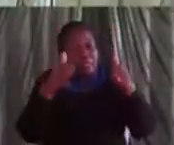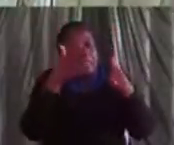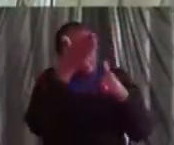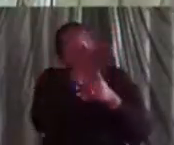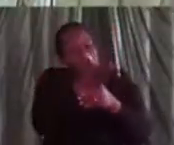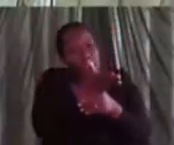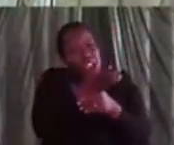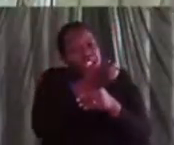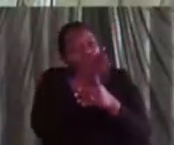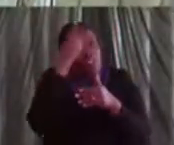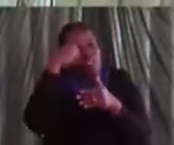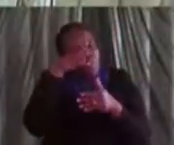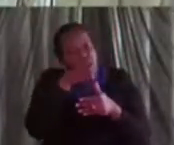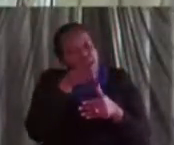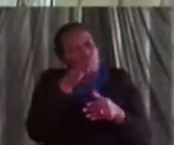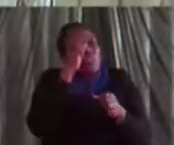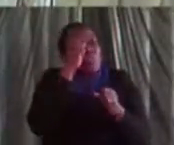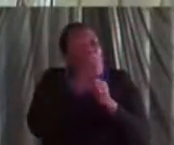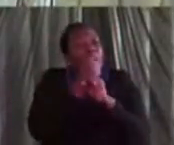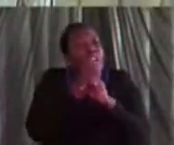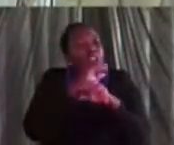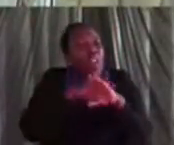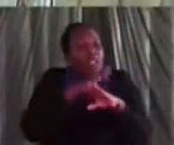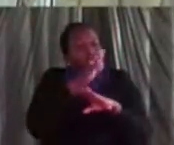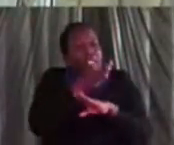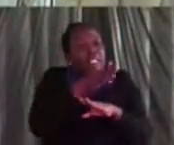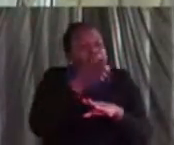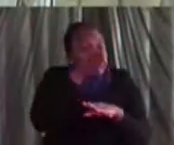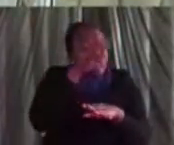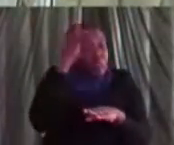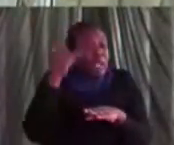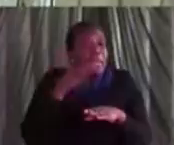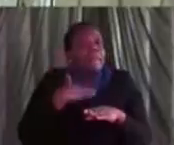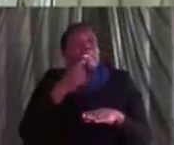to comply. That's why I said we are leaving it to you.